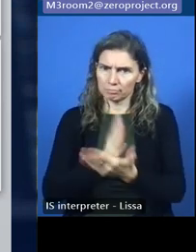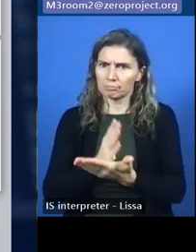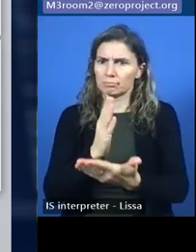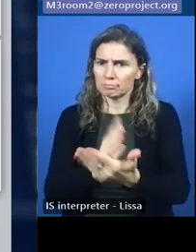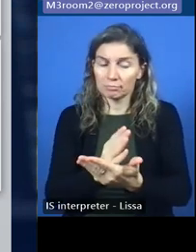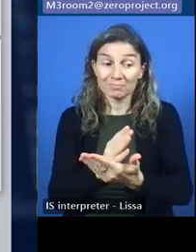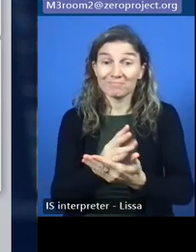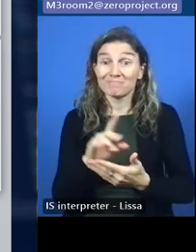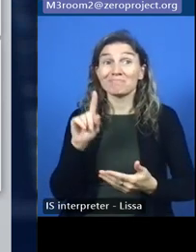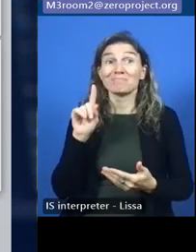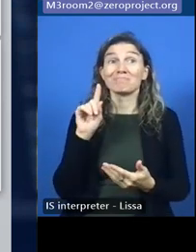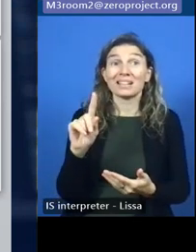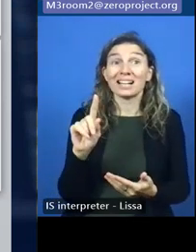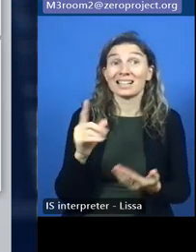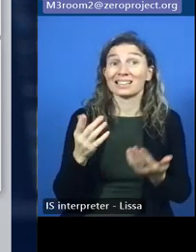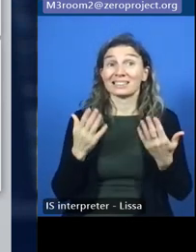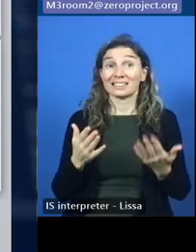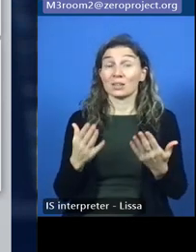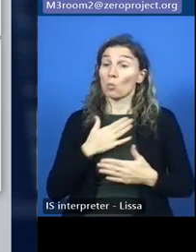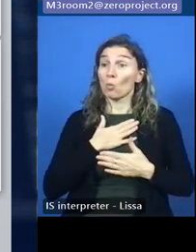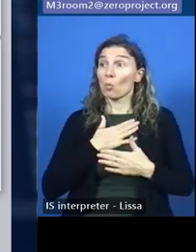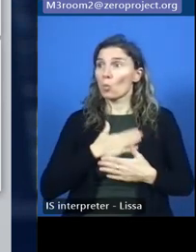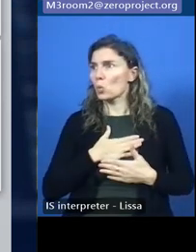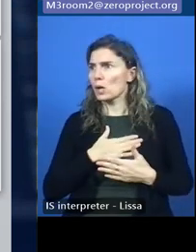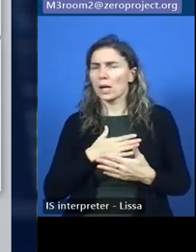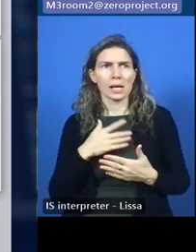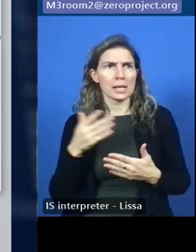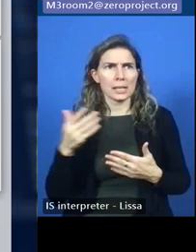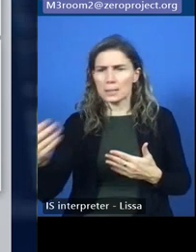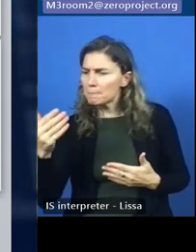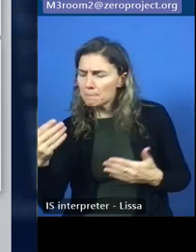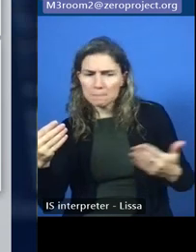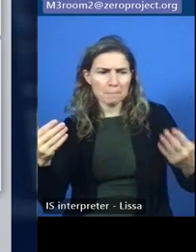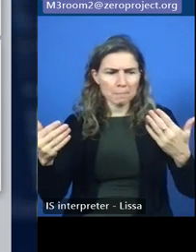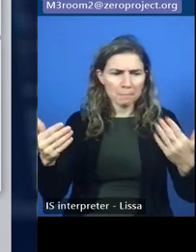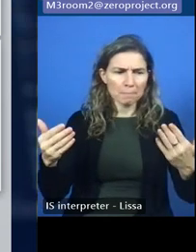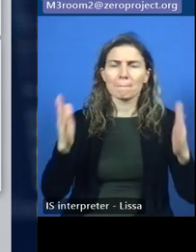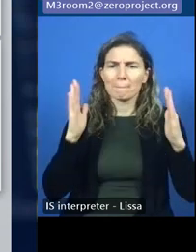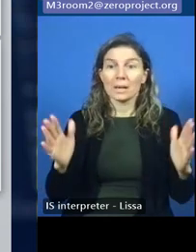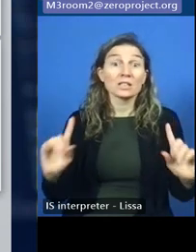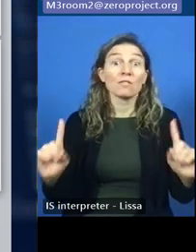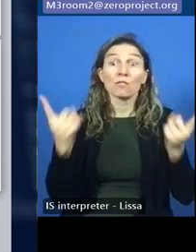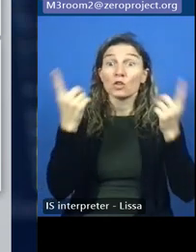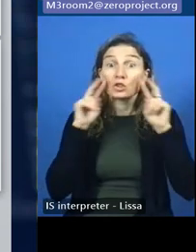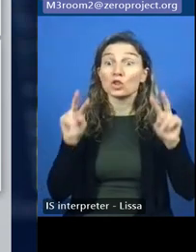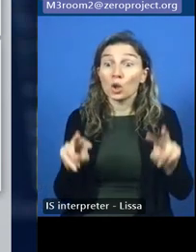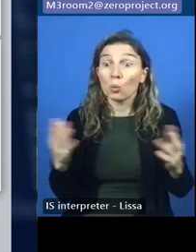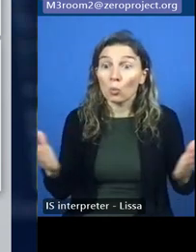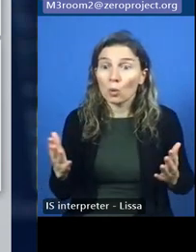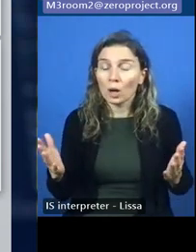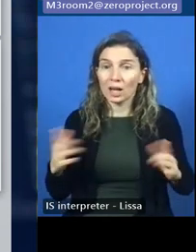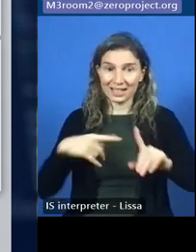is already used to provide insights based on existing data. Well, the same